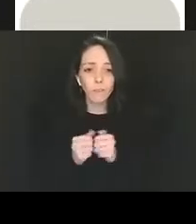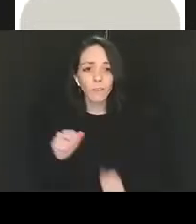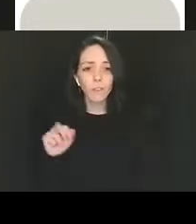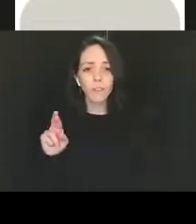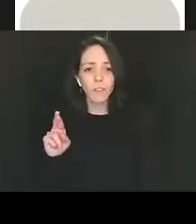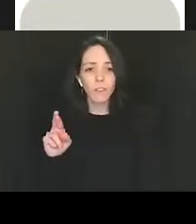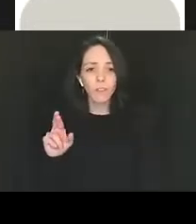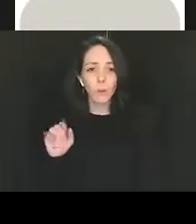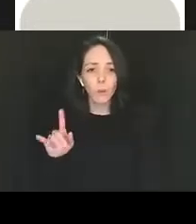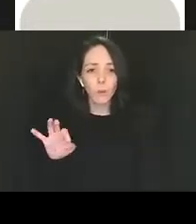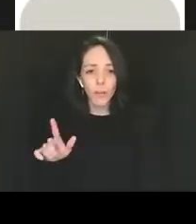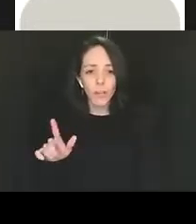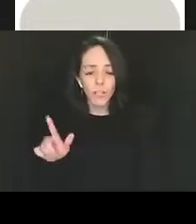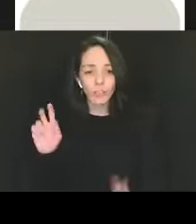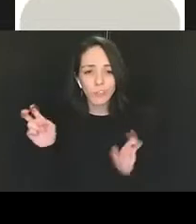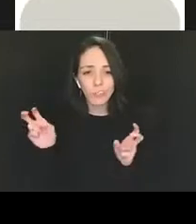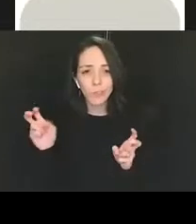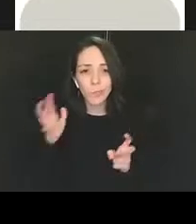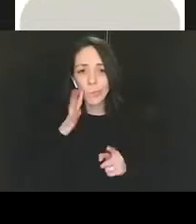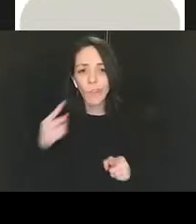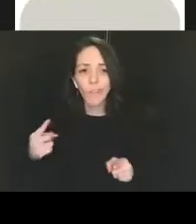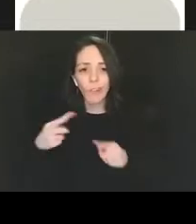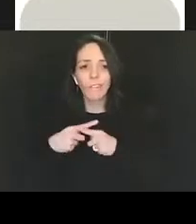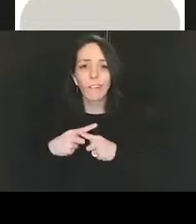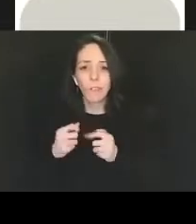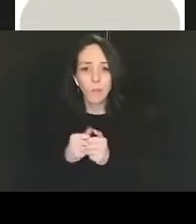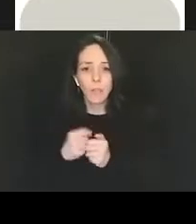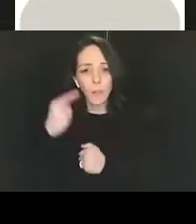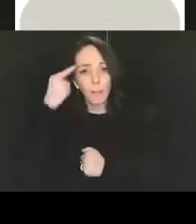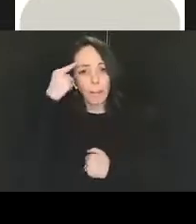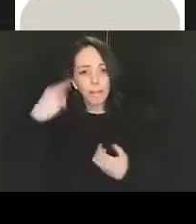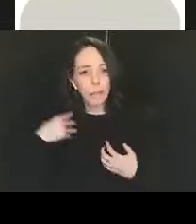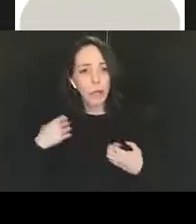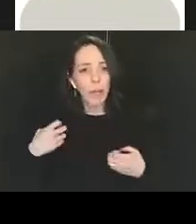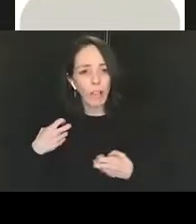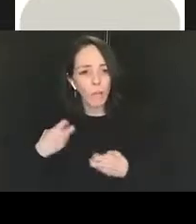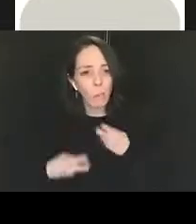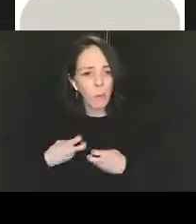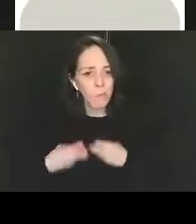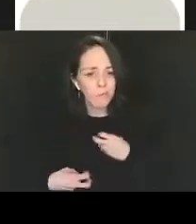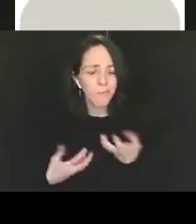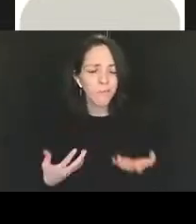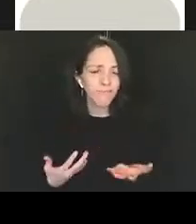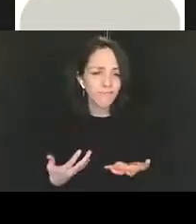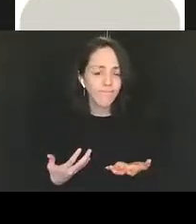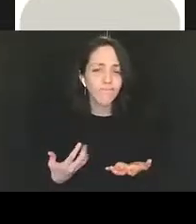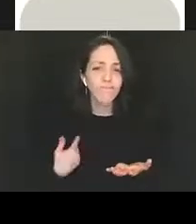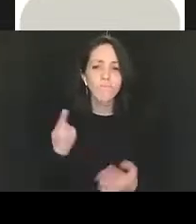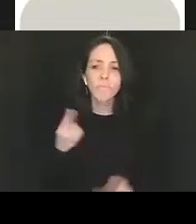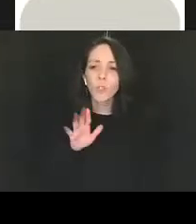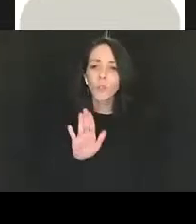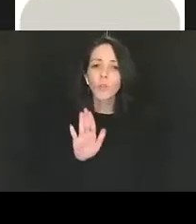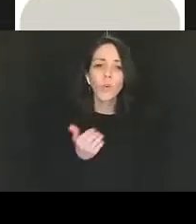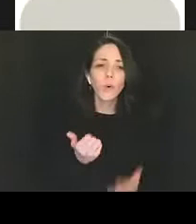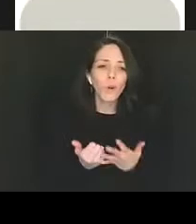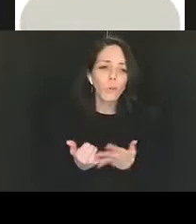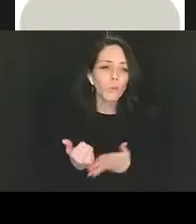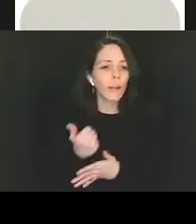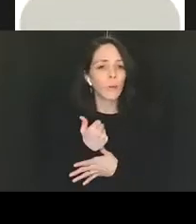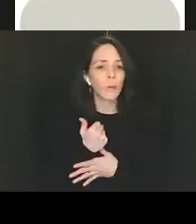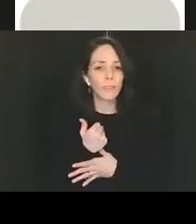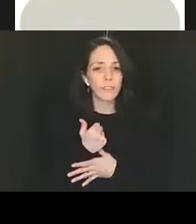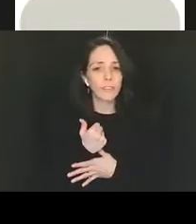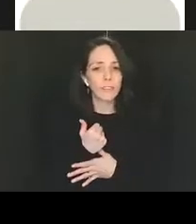will conflict with mental health issues. And I just wondered if you had a sense of priorities going into the